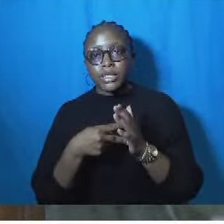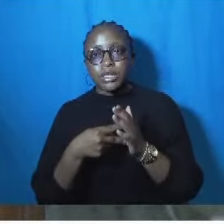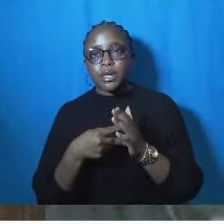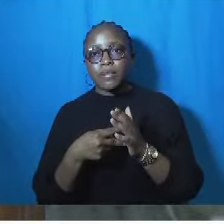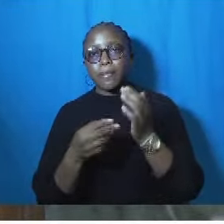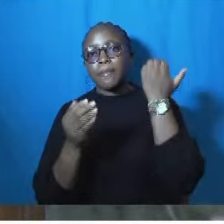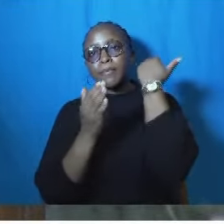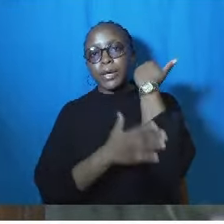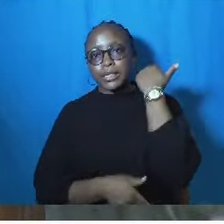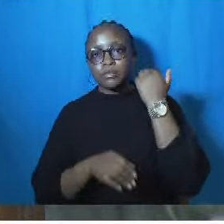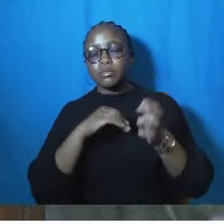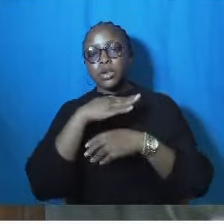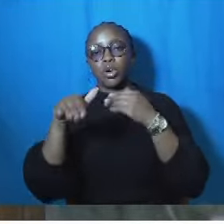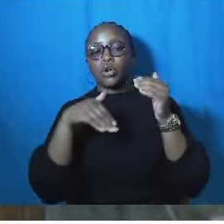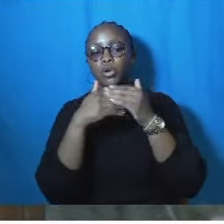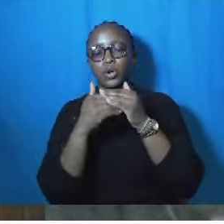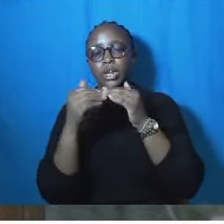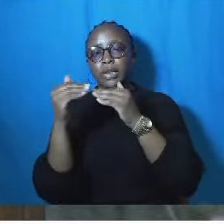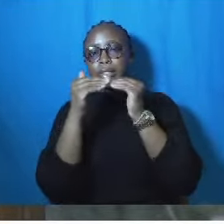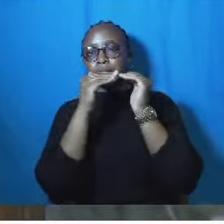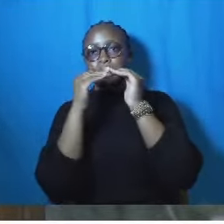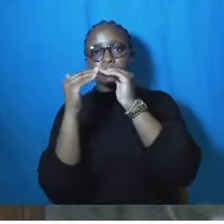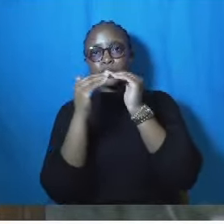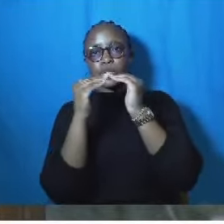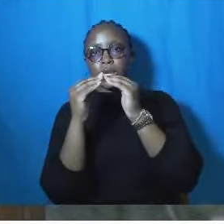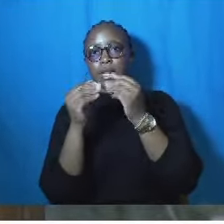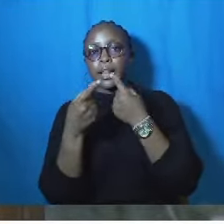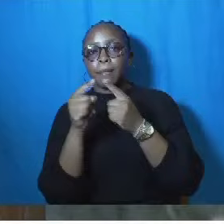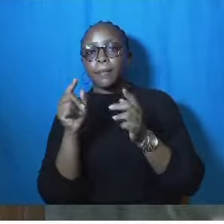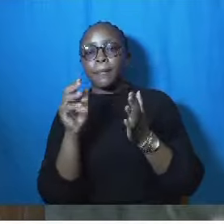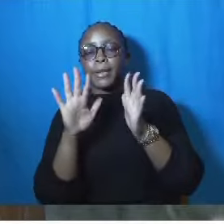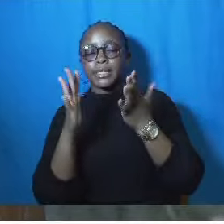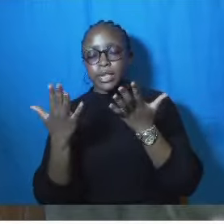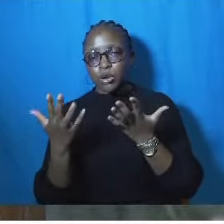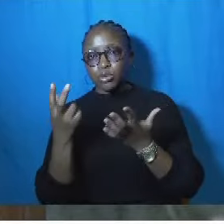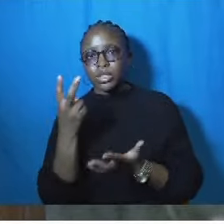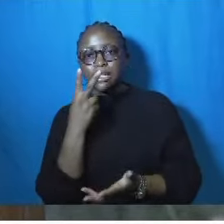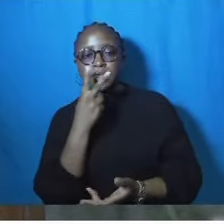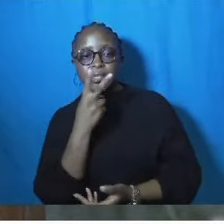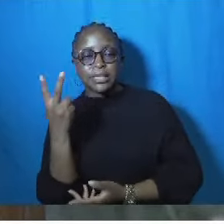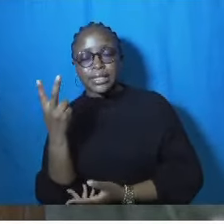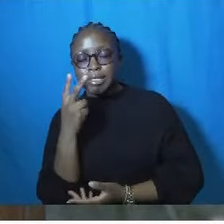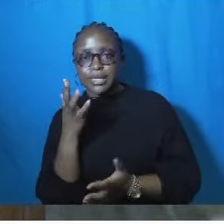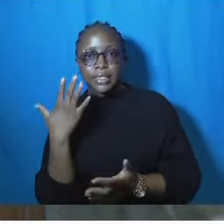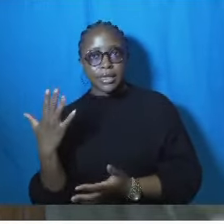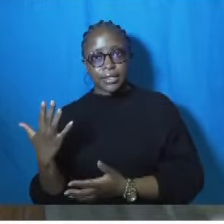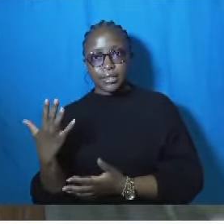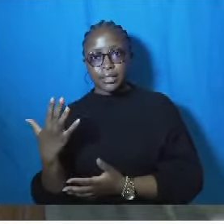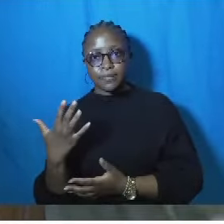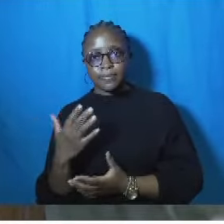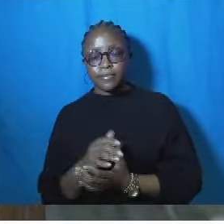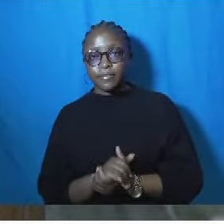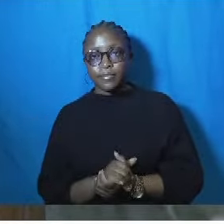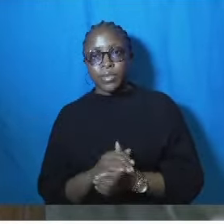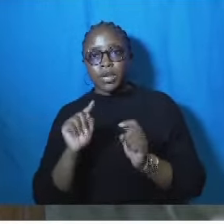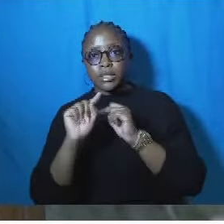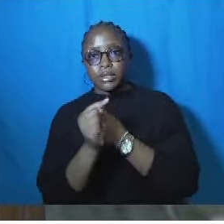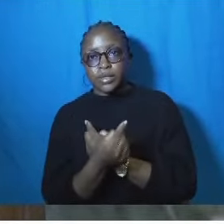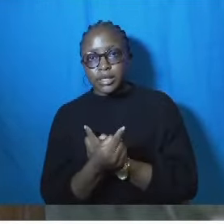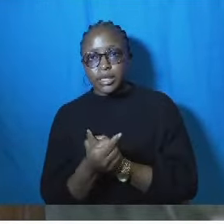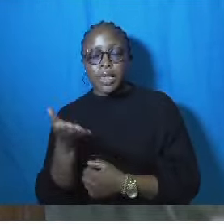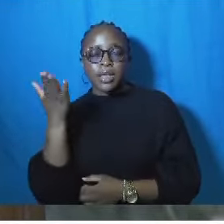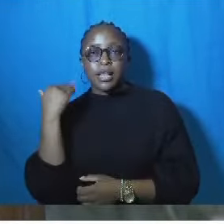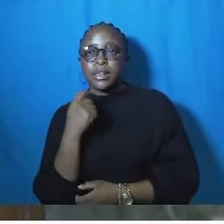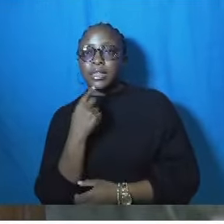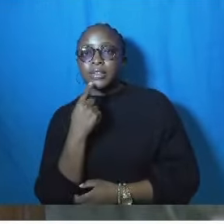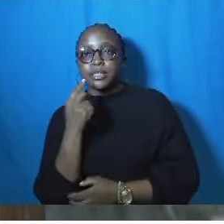is just the way they see things. And last week we were told about the scruples between the weak